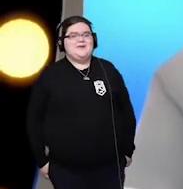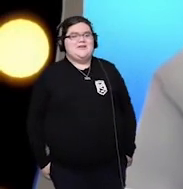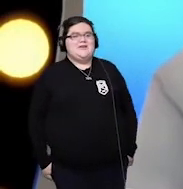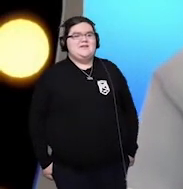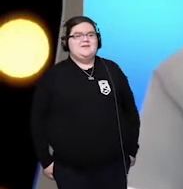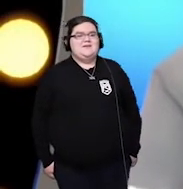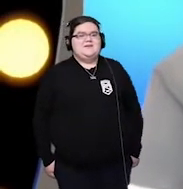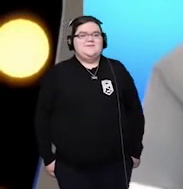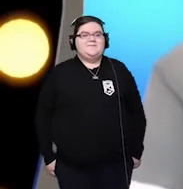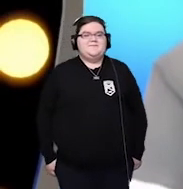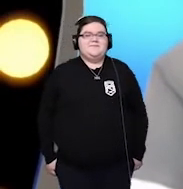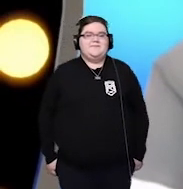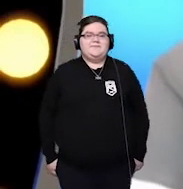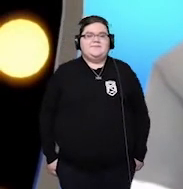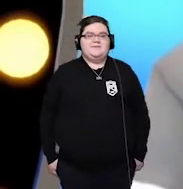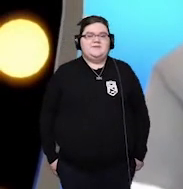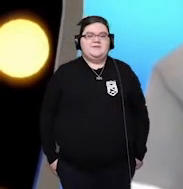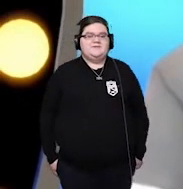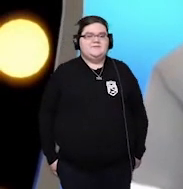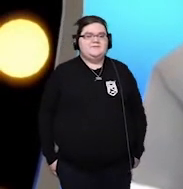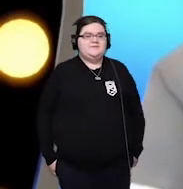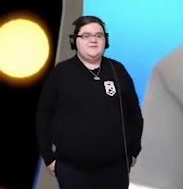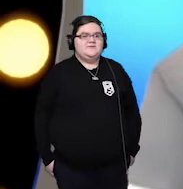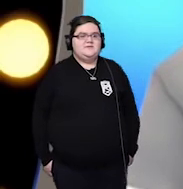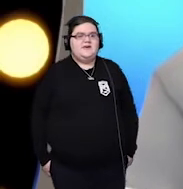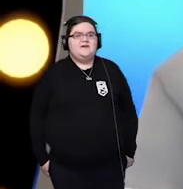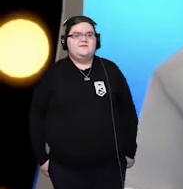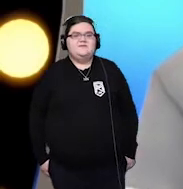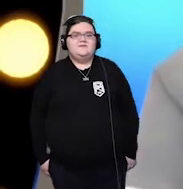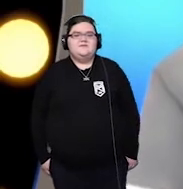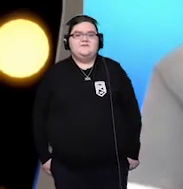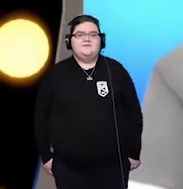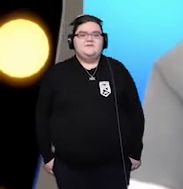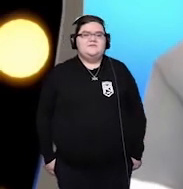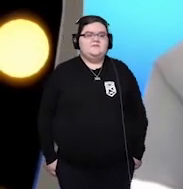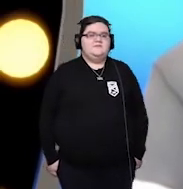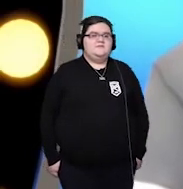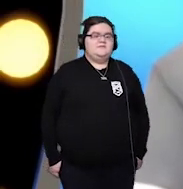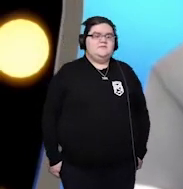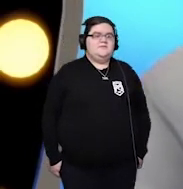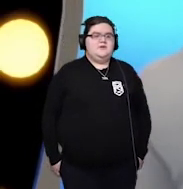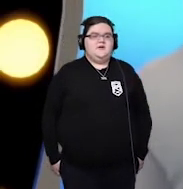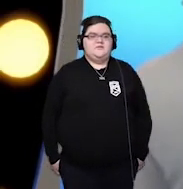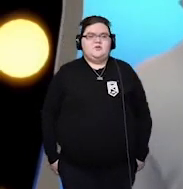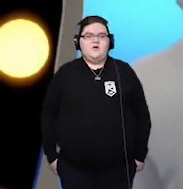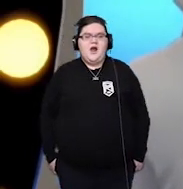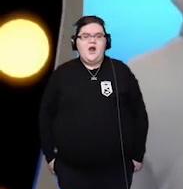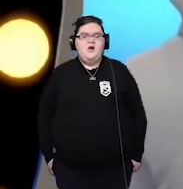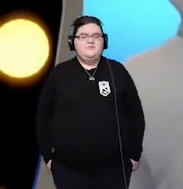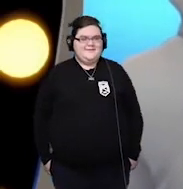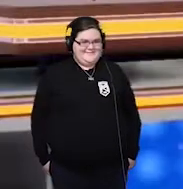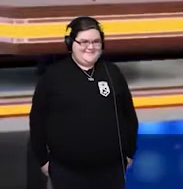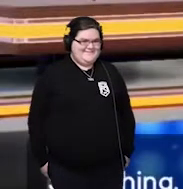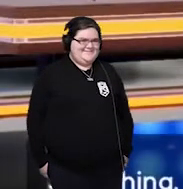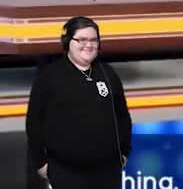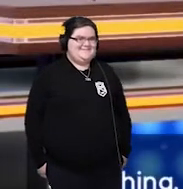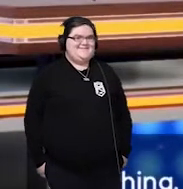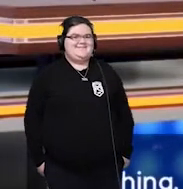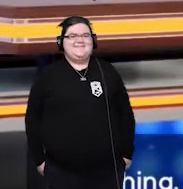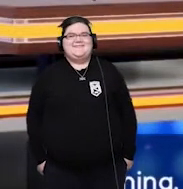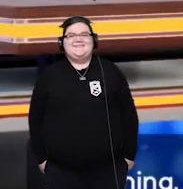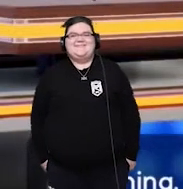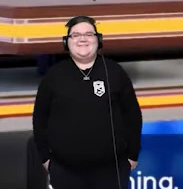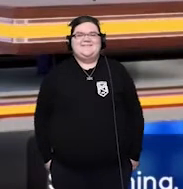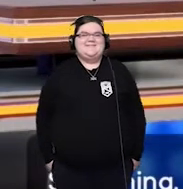Underground is pretty good. It's very. This game's American, isn't it? So, yeah. Yeah. Underground. It's got to be